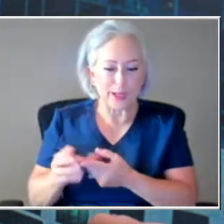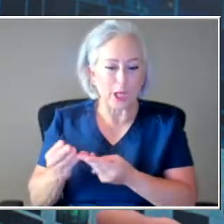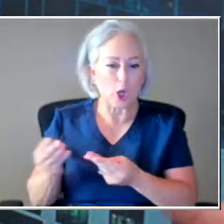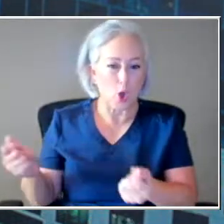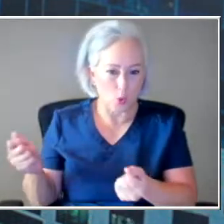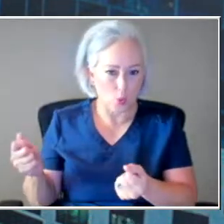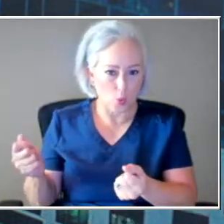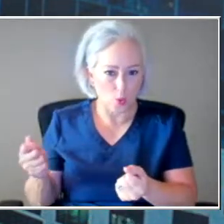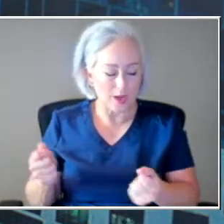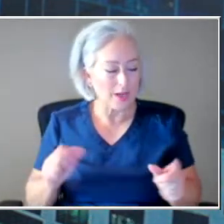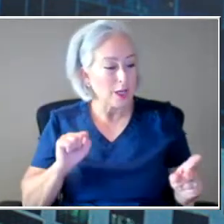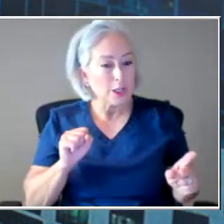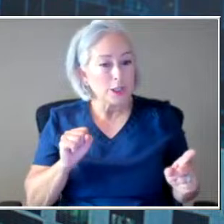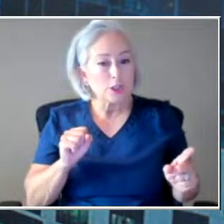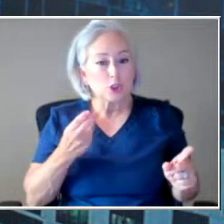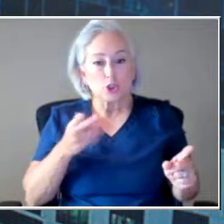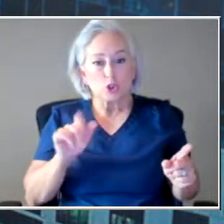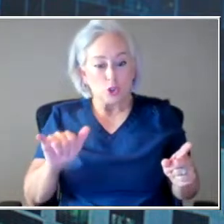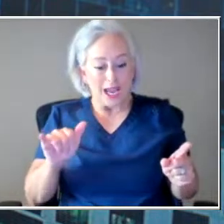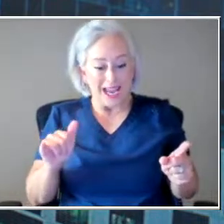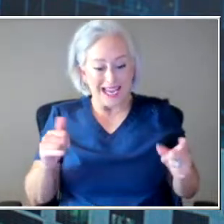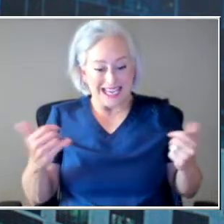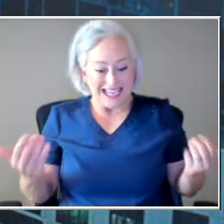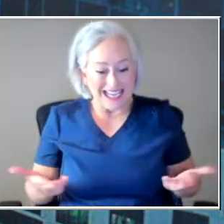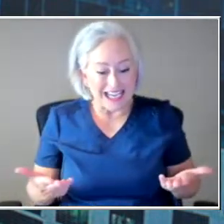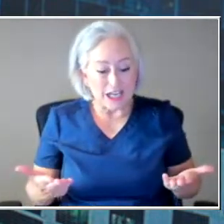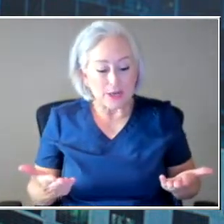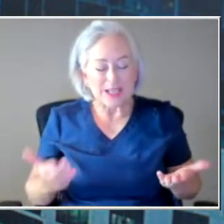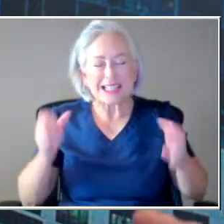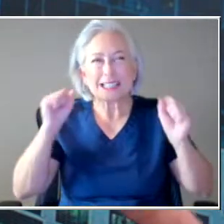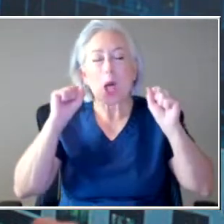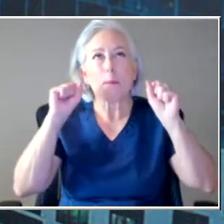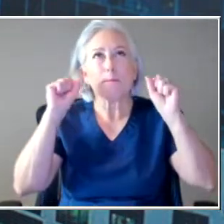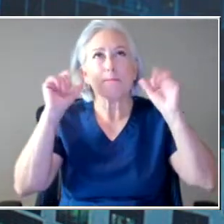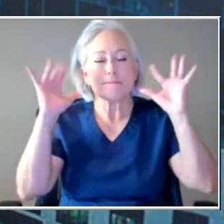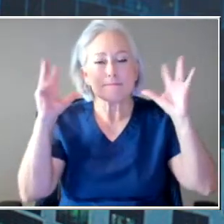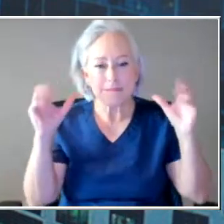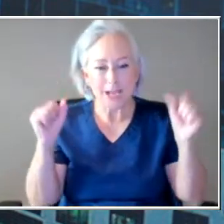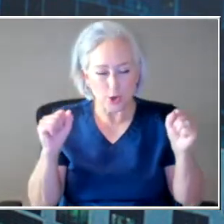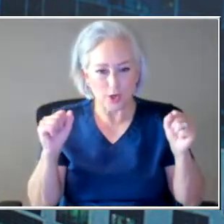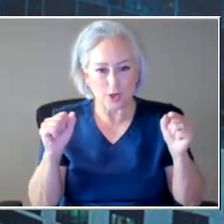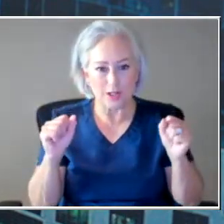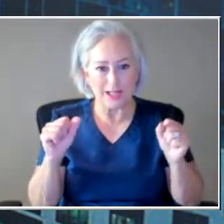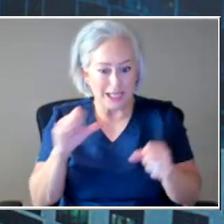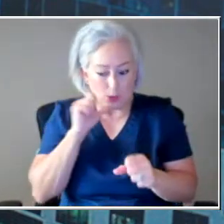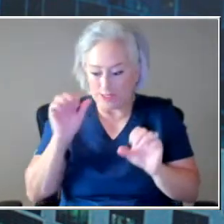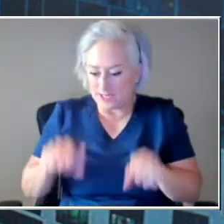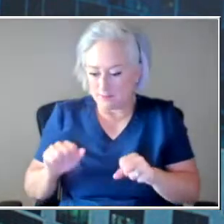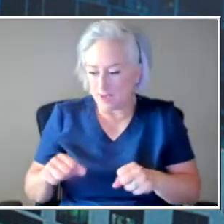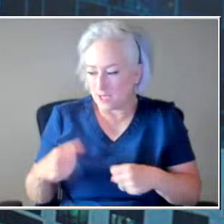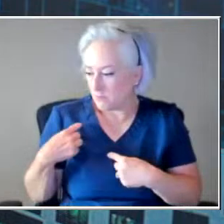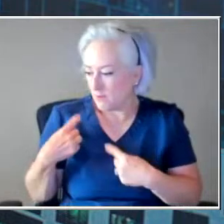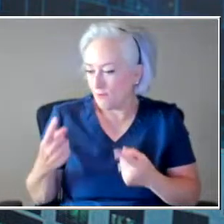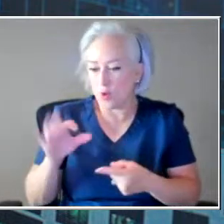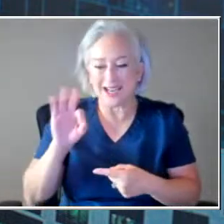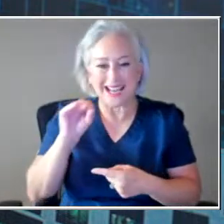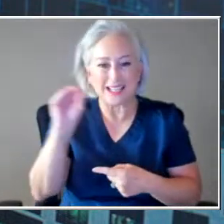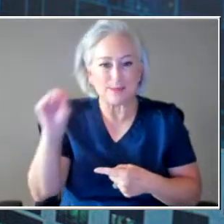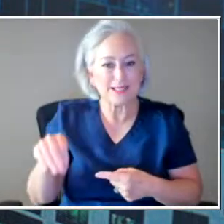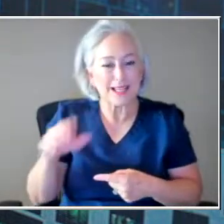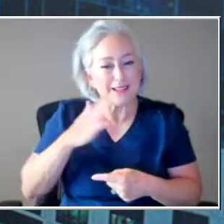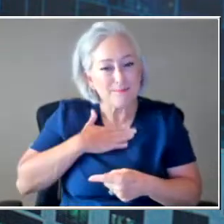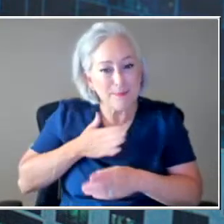miracle. This was not possible through 90% of my career trajectory. Absolutely not possible. Median survival was 2 years, and we've had some patients